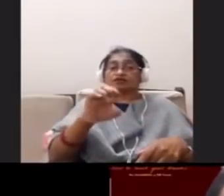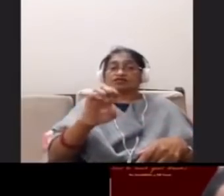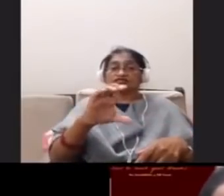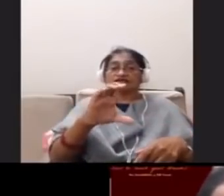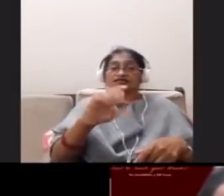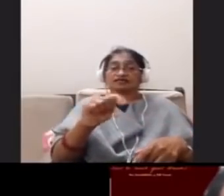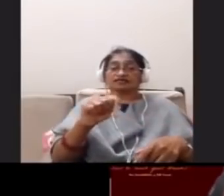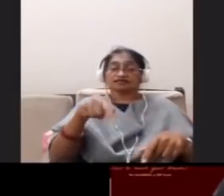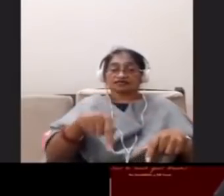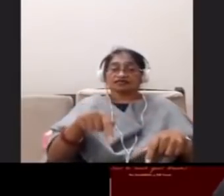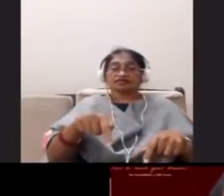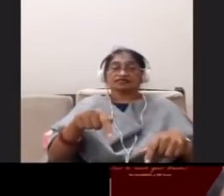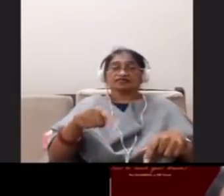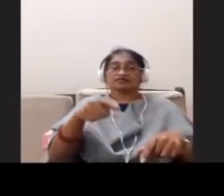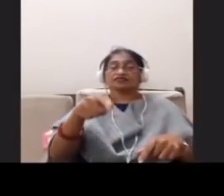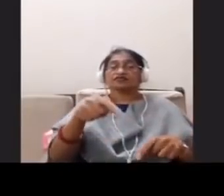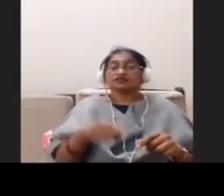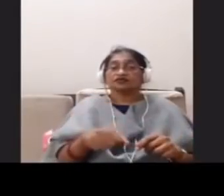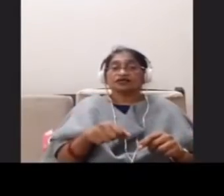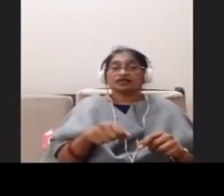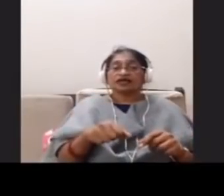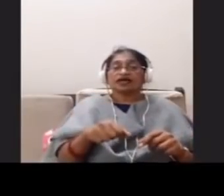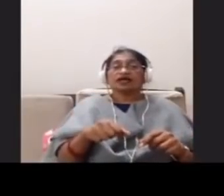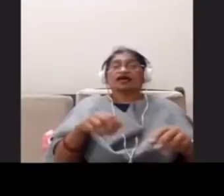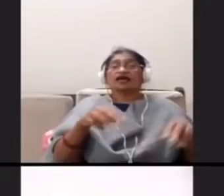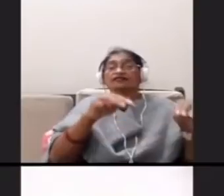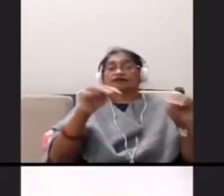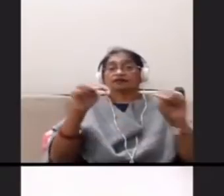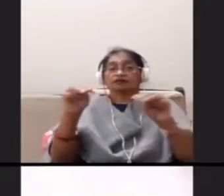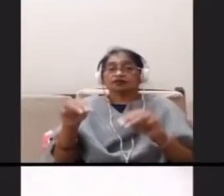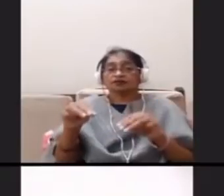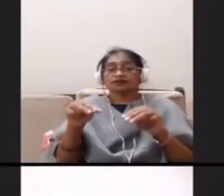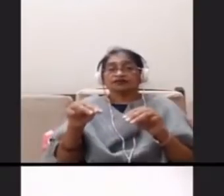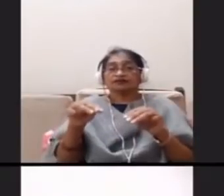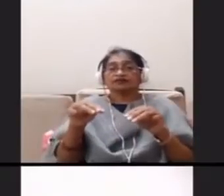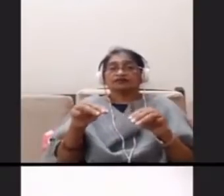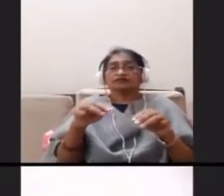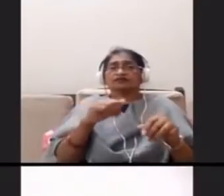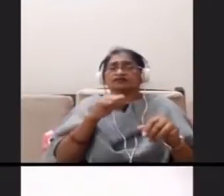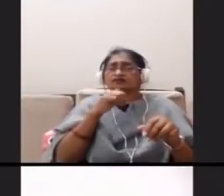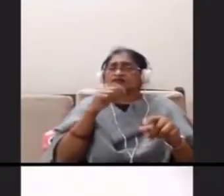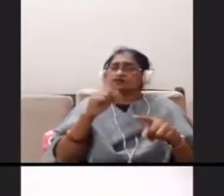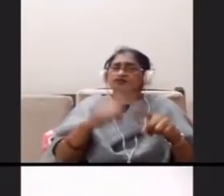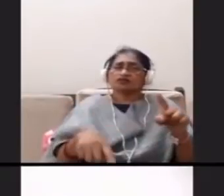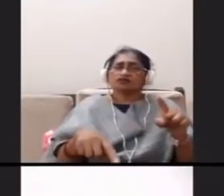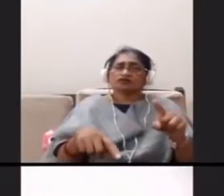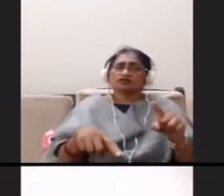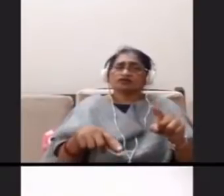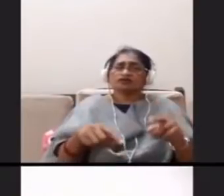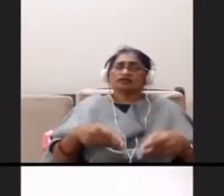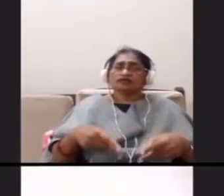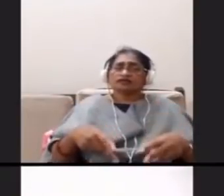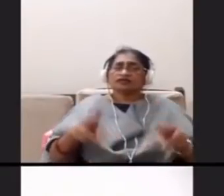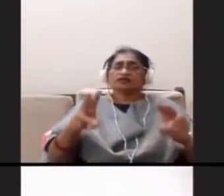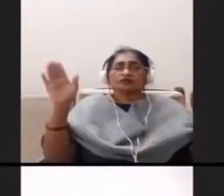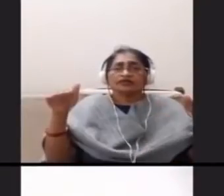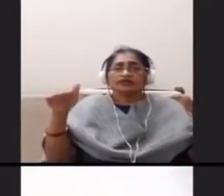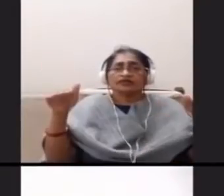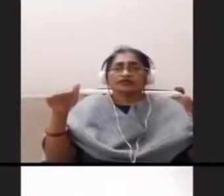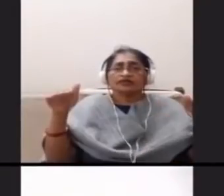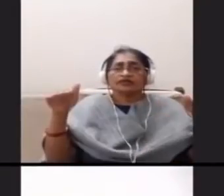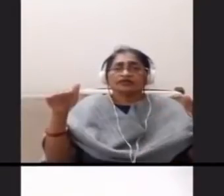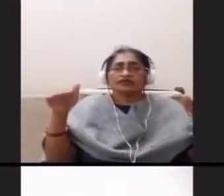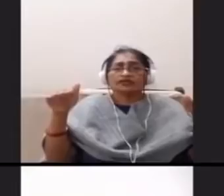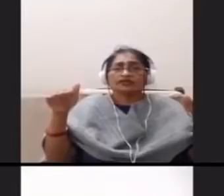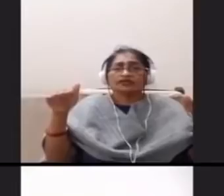movement and a campaign which will not only provide wings to these artists,